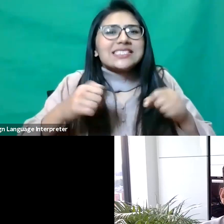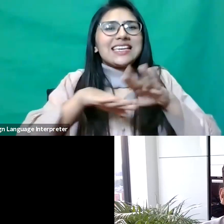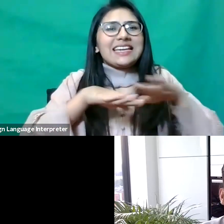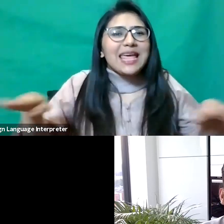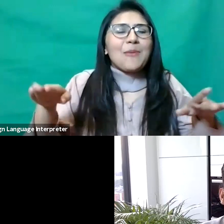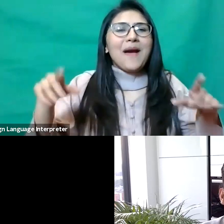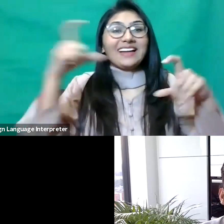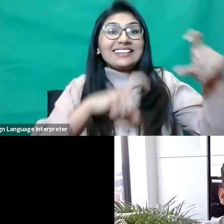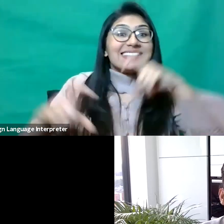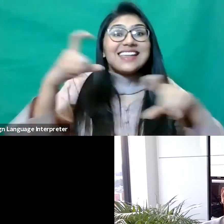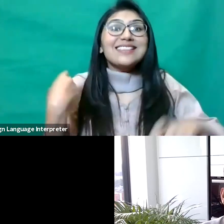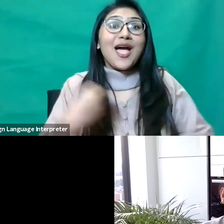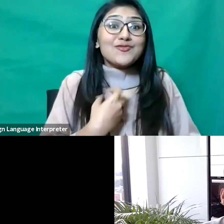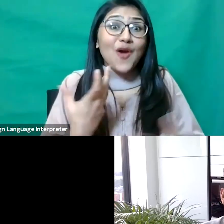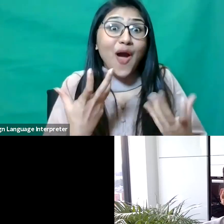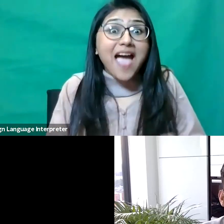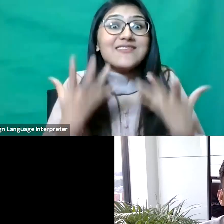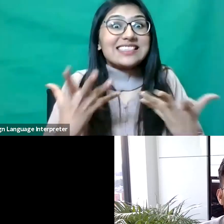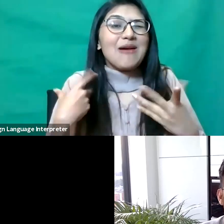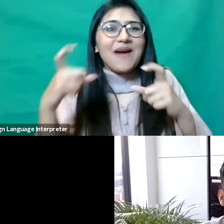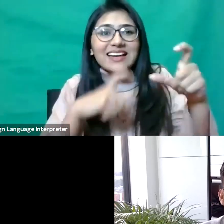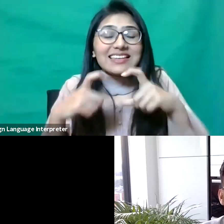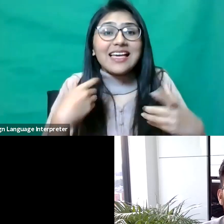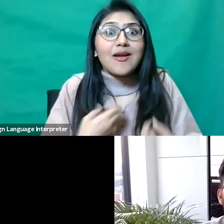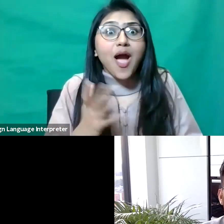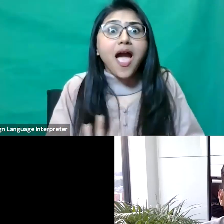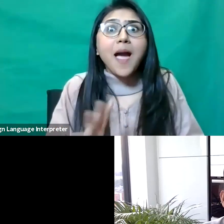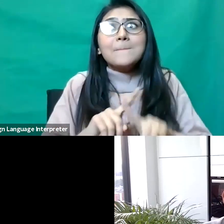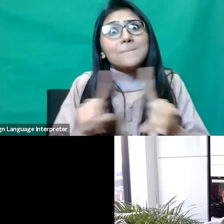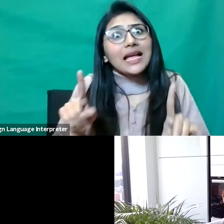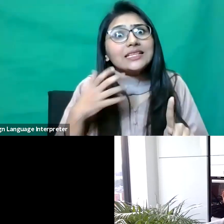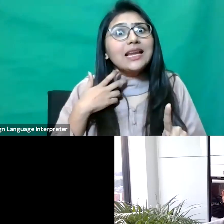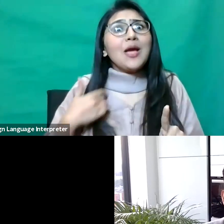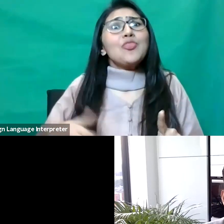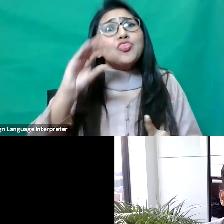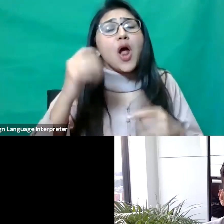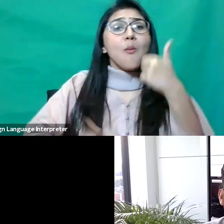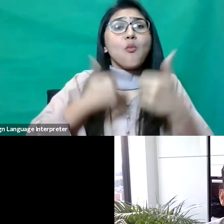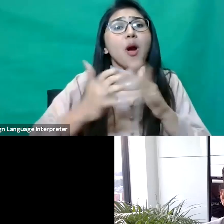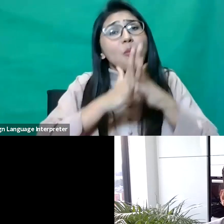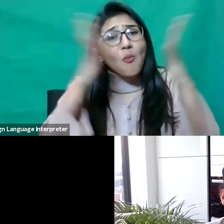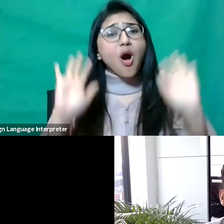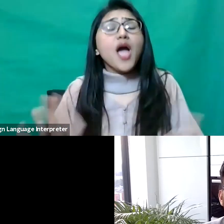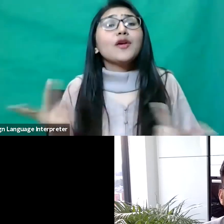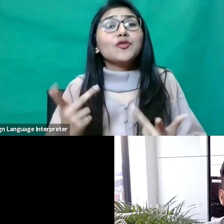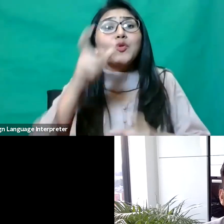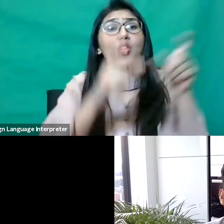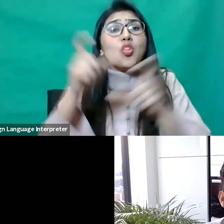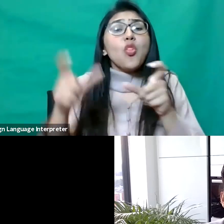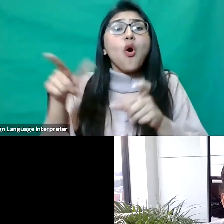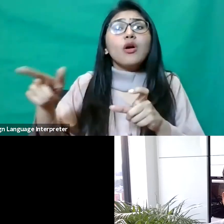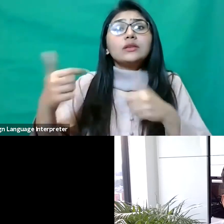to get a job in the design industry. But sometimes it's quite competitive between the candidates,